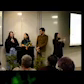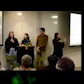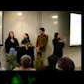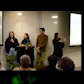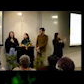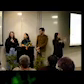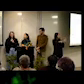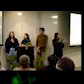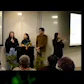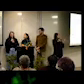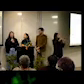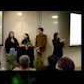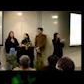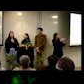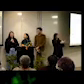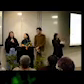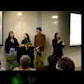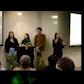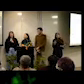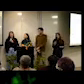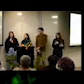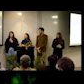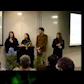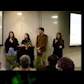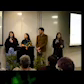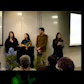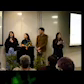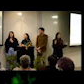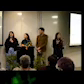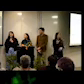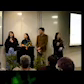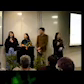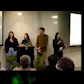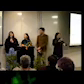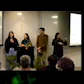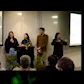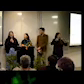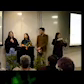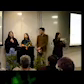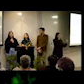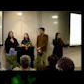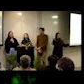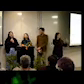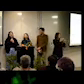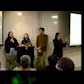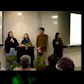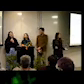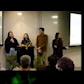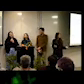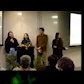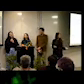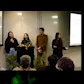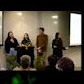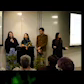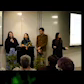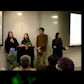Oh, big question. I mean, neurodiversity is also a big word. Diversity is because it's diverse. A